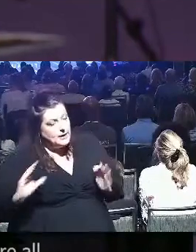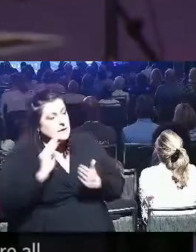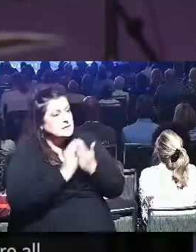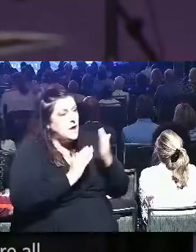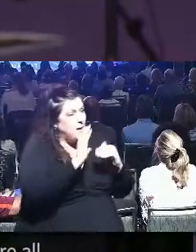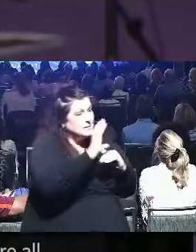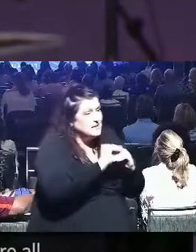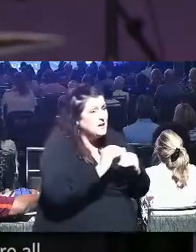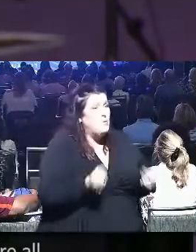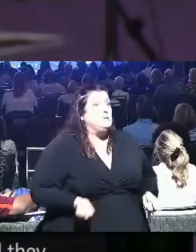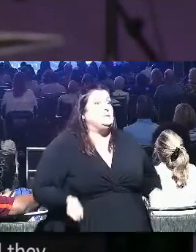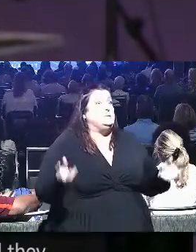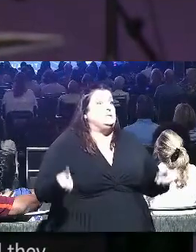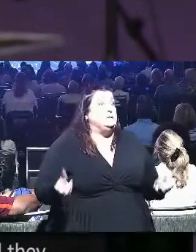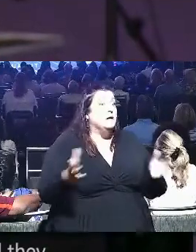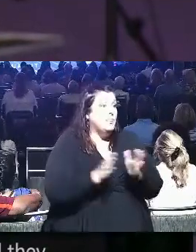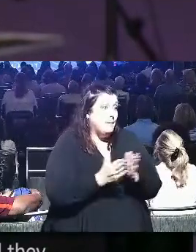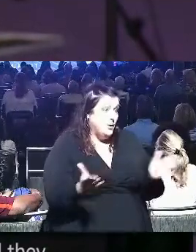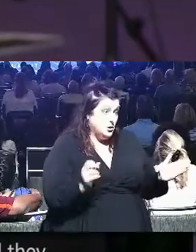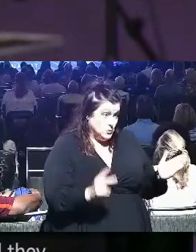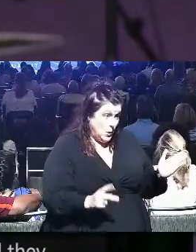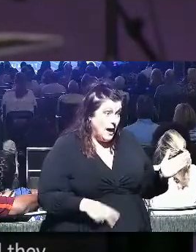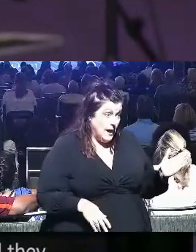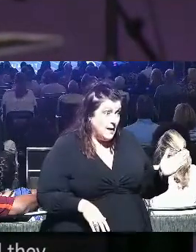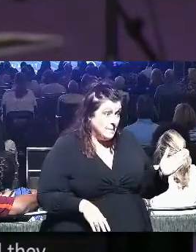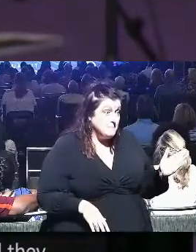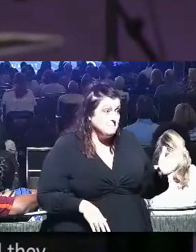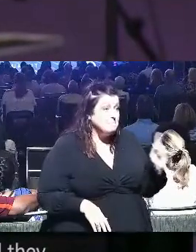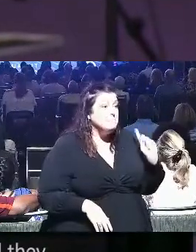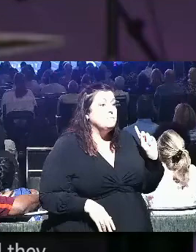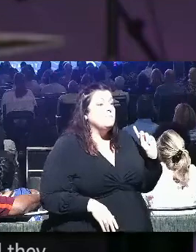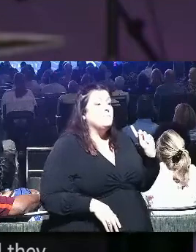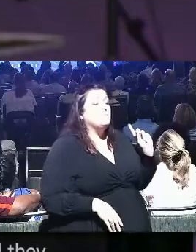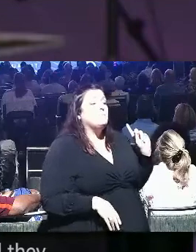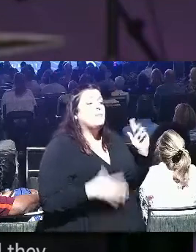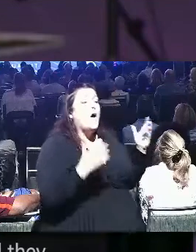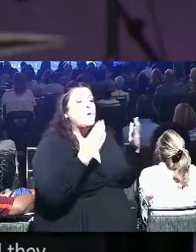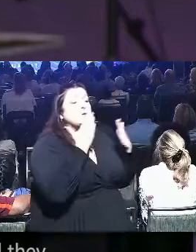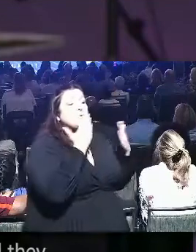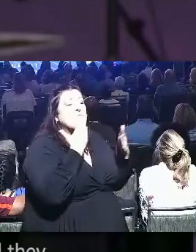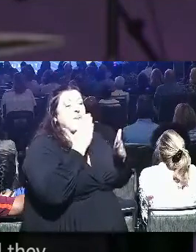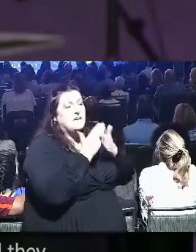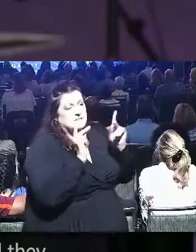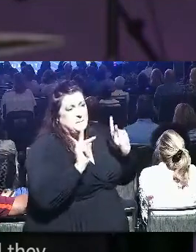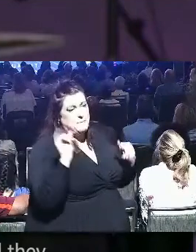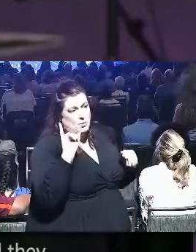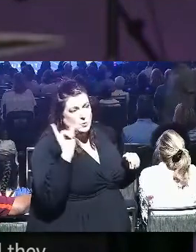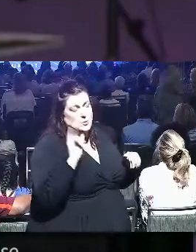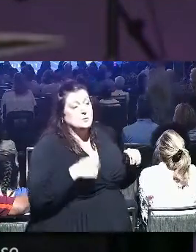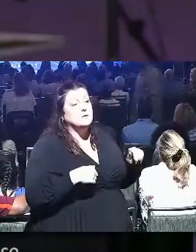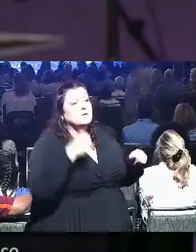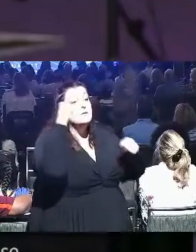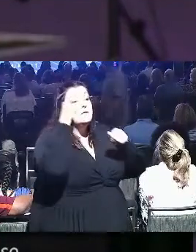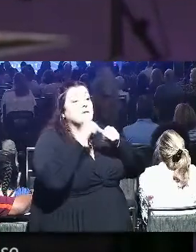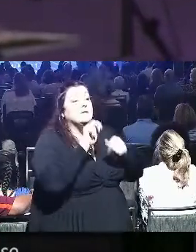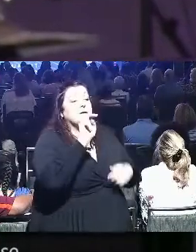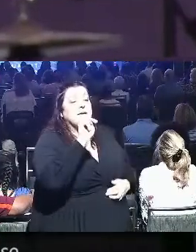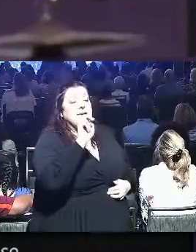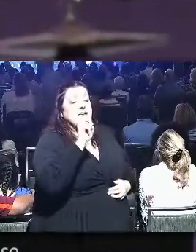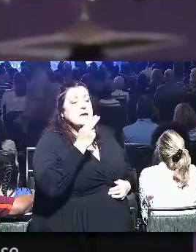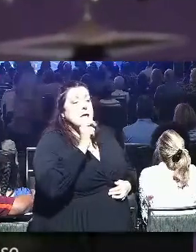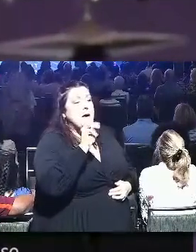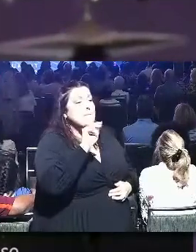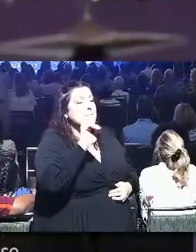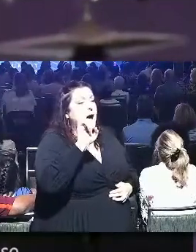to get rid of that stuff. I have a few thank yous as we close out. I'm reminded of Nehemiah chapter 3